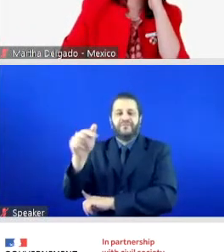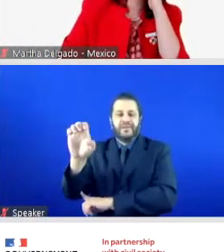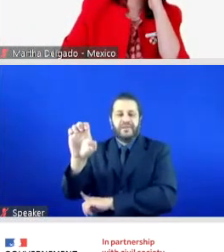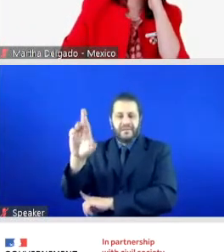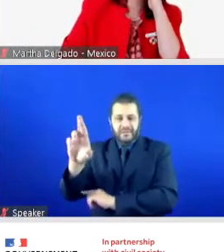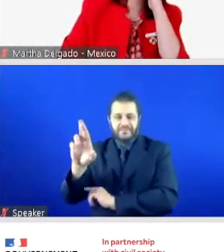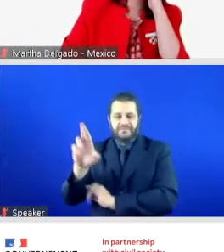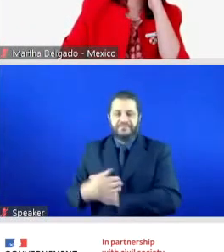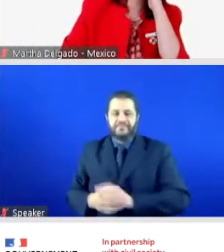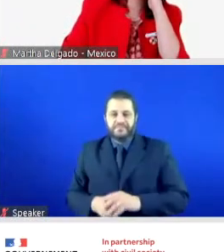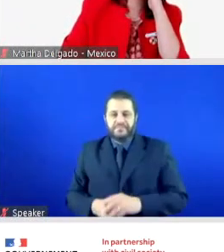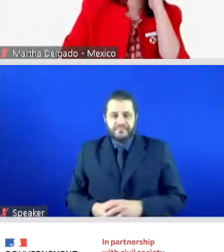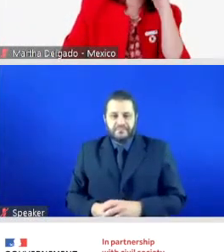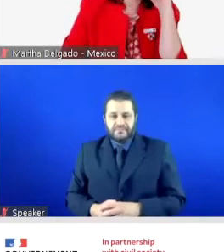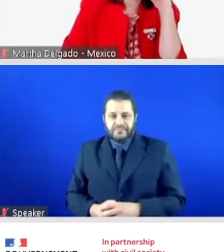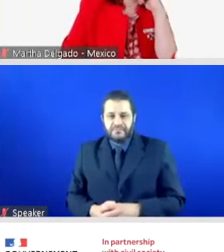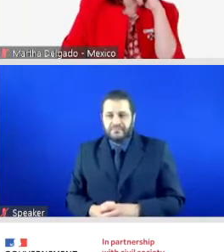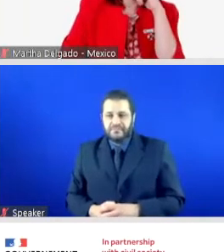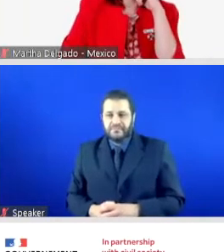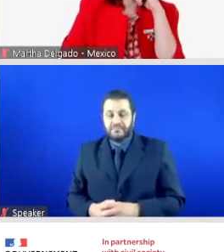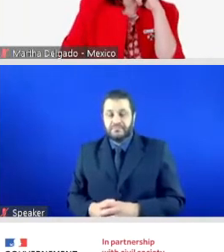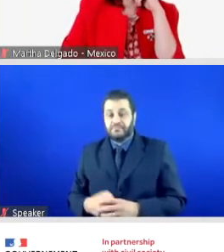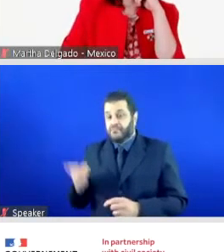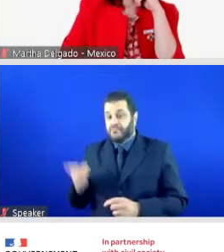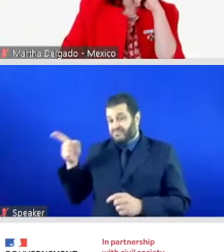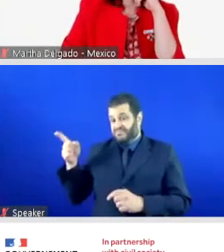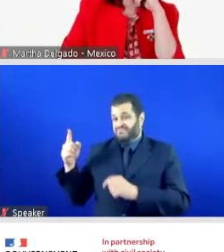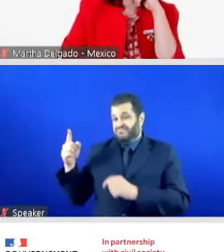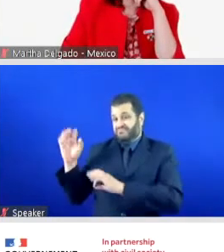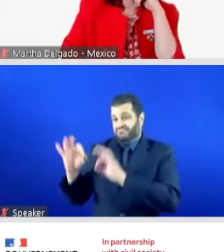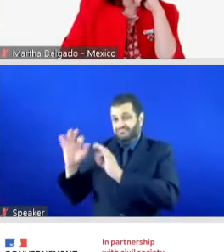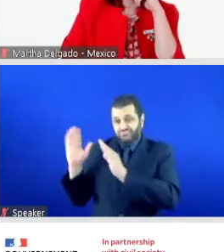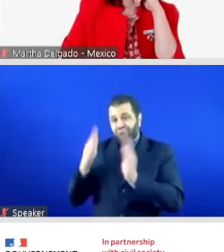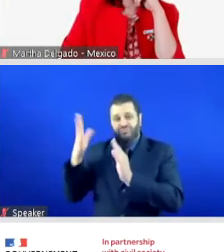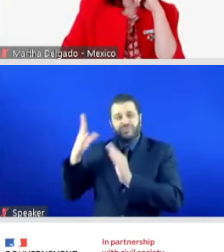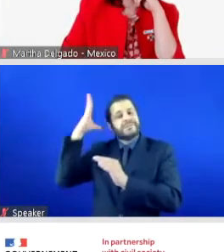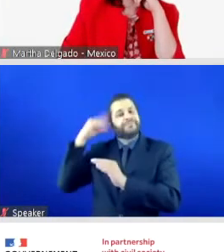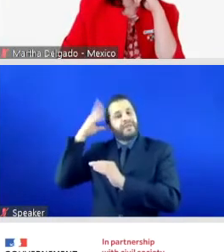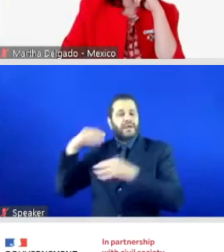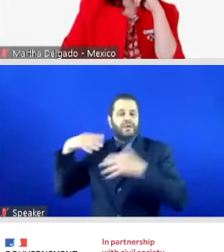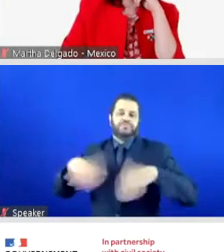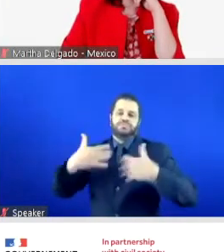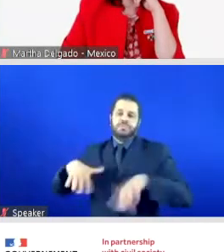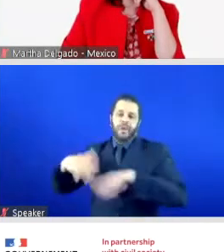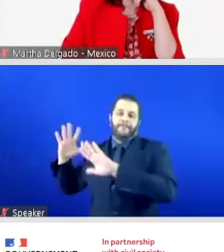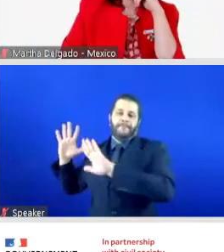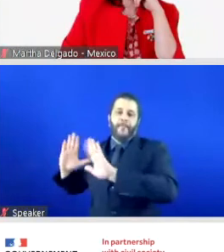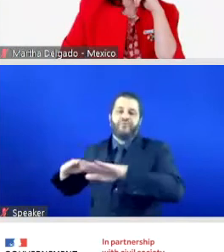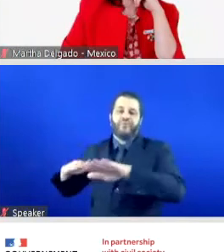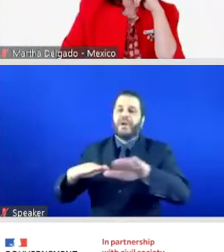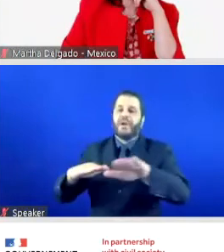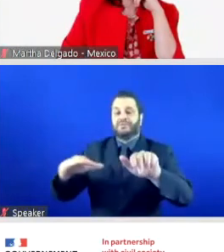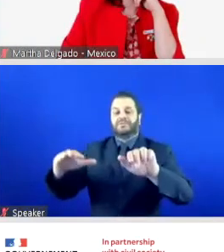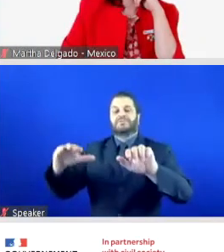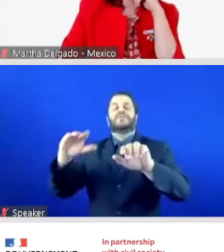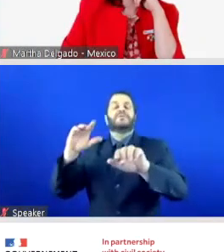in the fight against climate change. The question is, how can we leverage the drive and activism